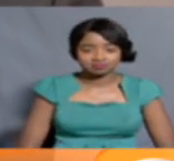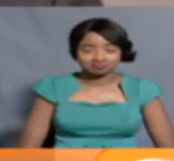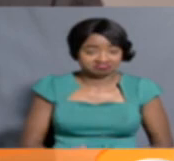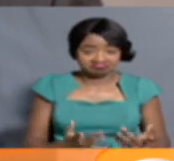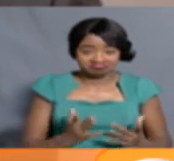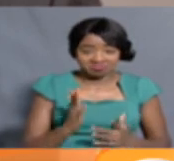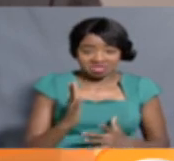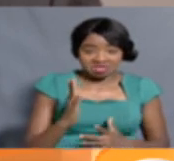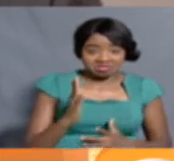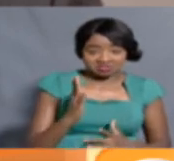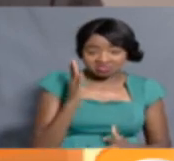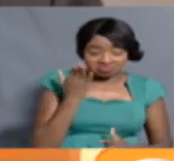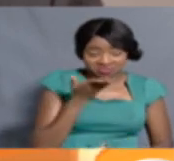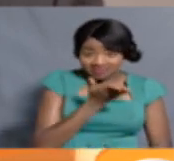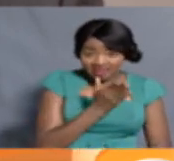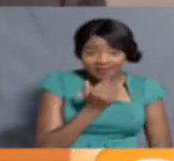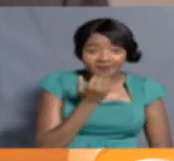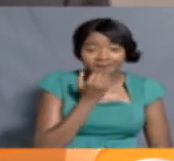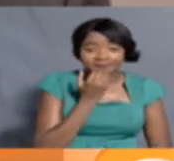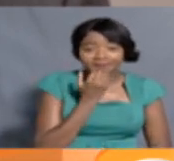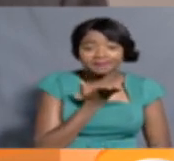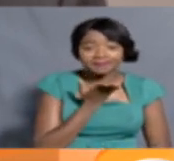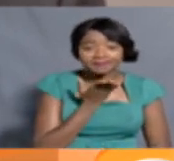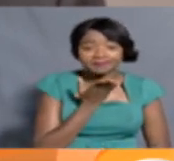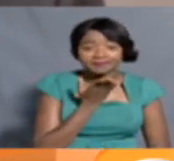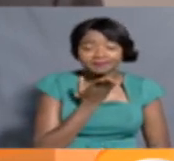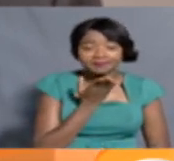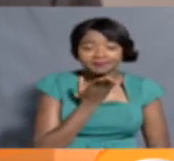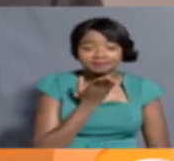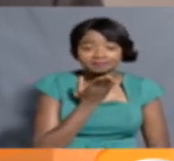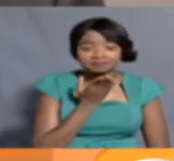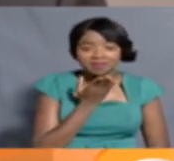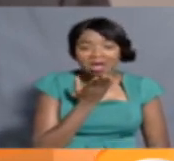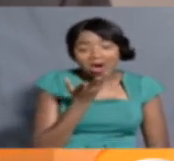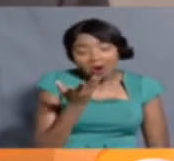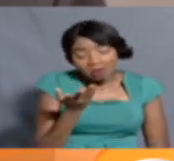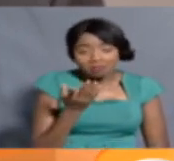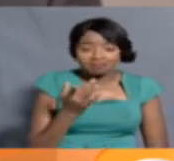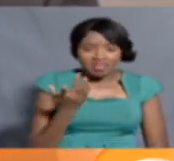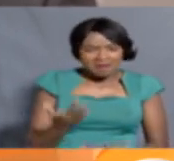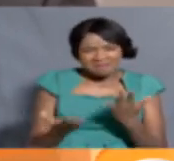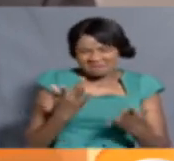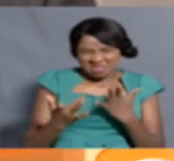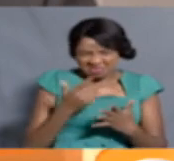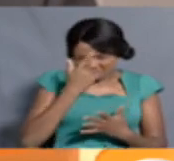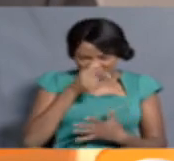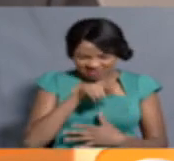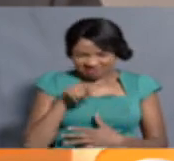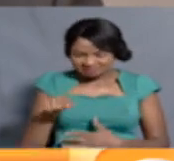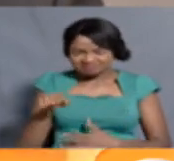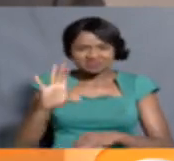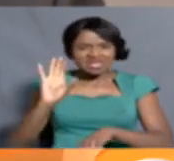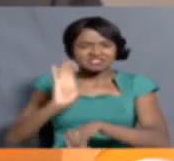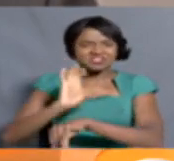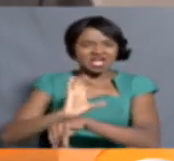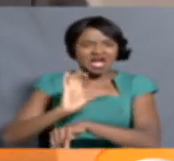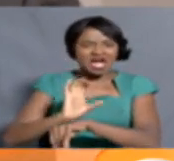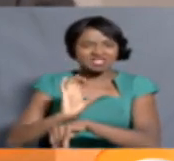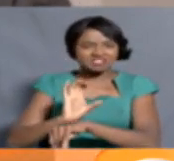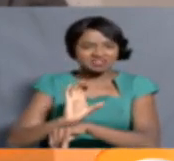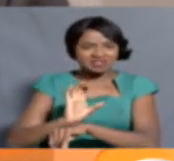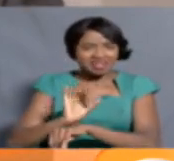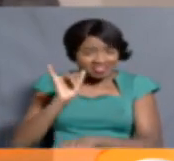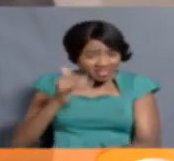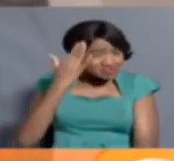sight. And you cannot tell us that because it was a church function, that's the reason why they were not there. Some